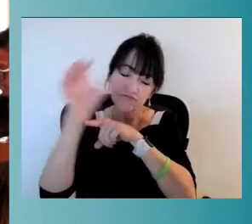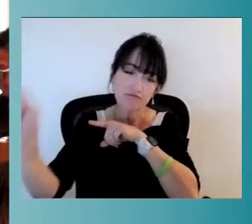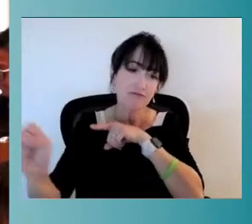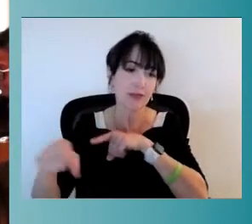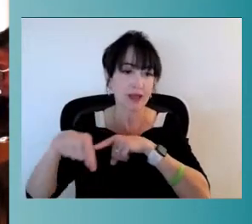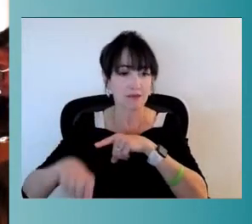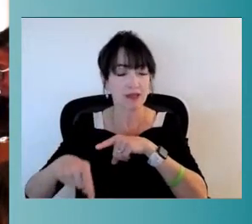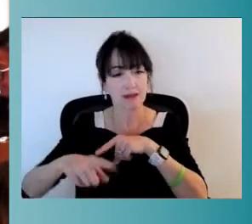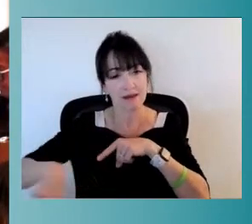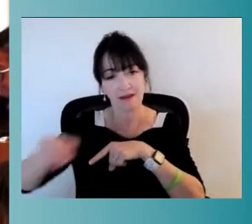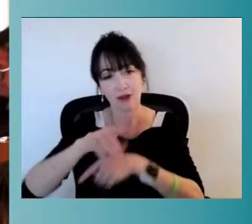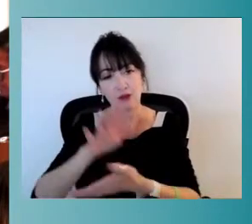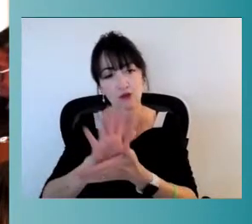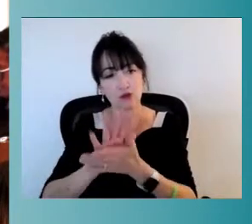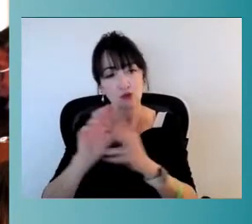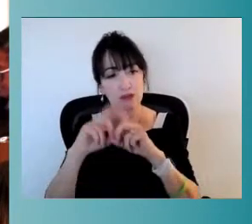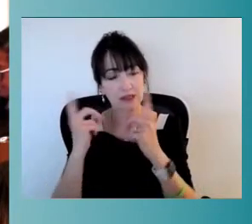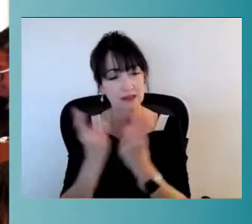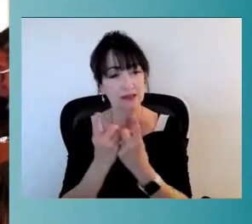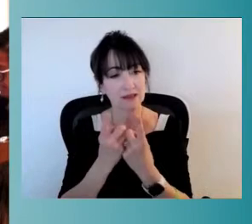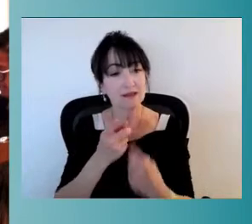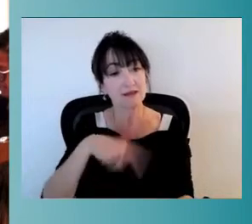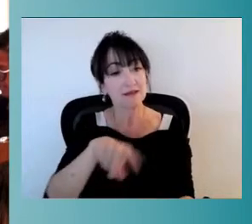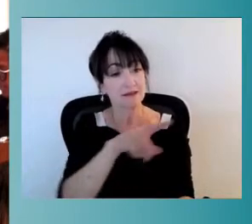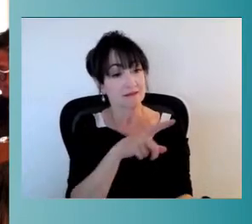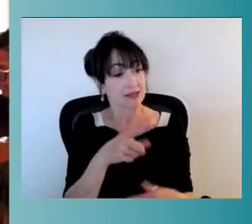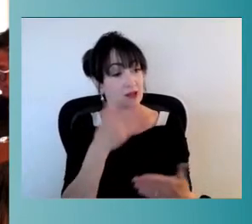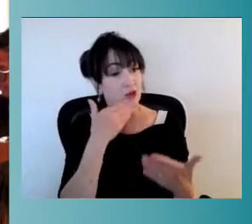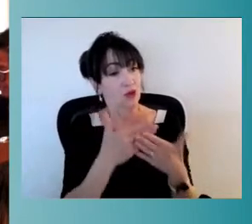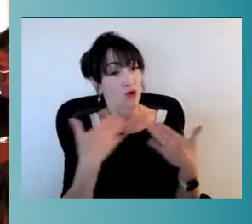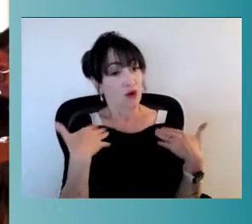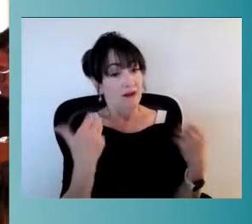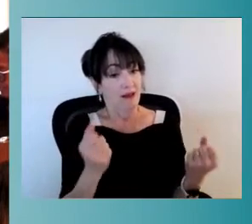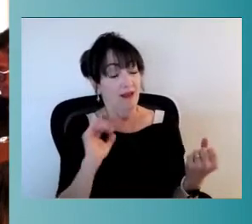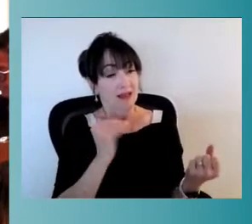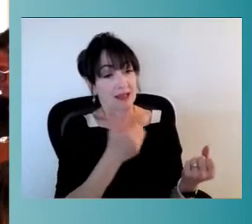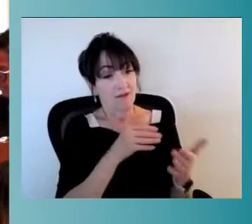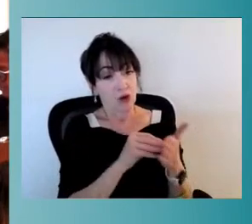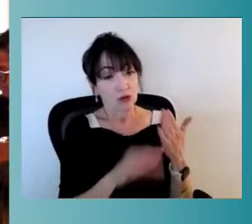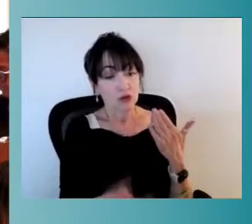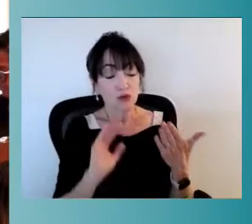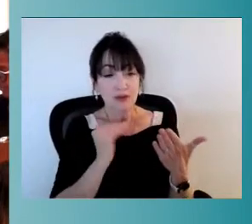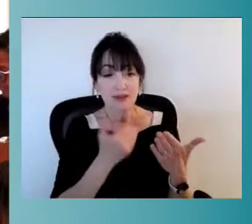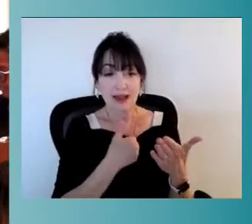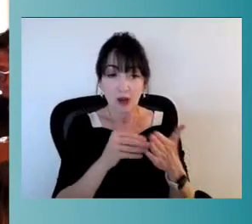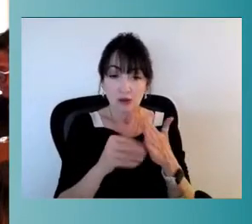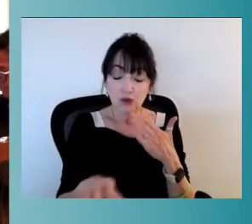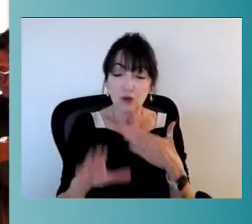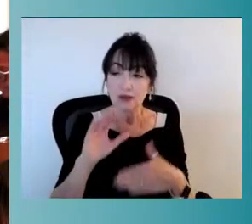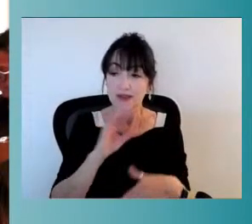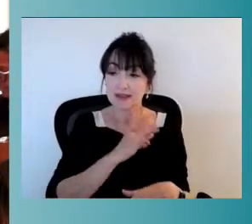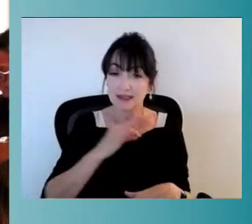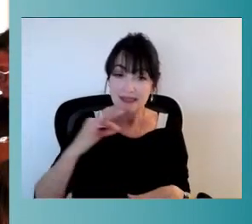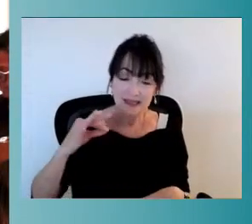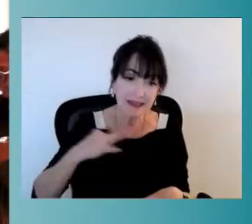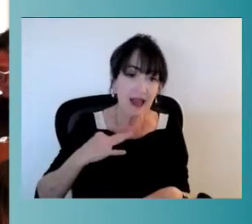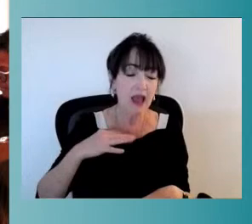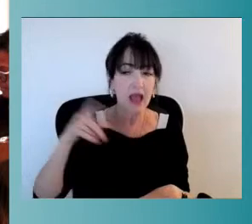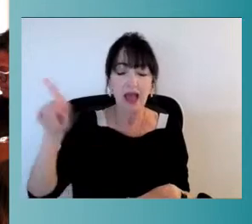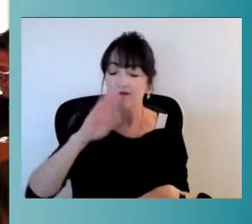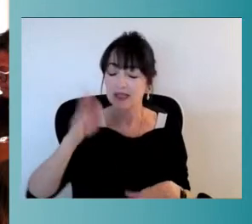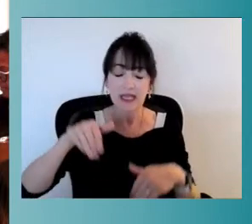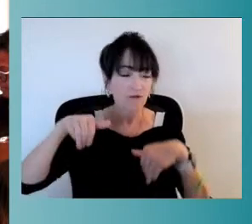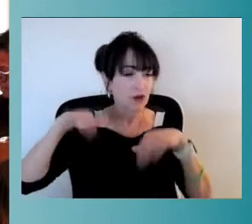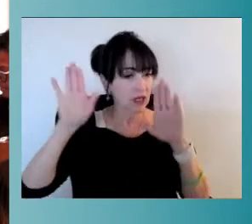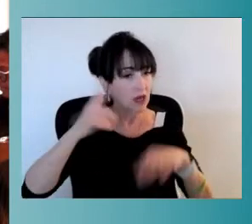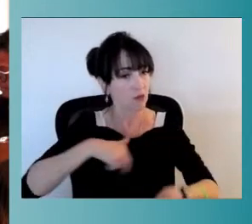care and well-being of all of our students, our families, our staff, and our district community is unwavering. And we're very fortunate for that,